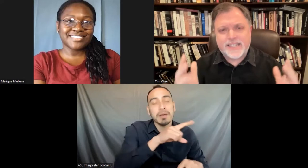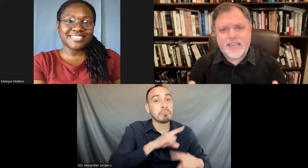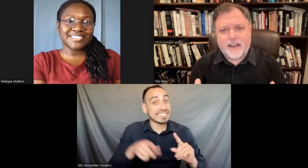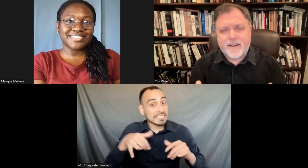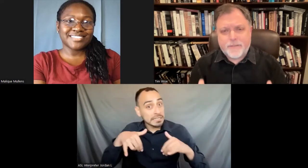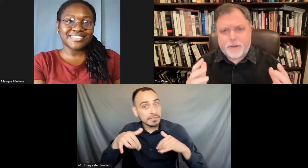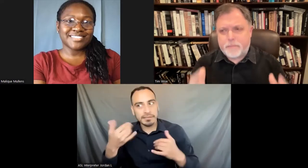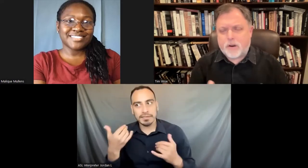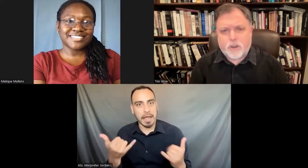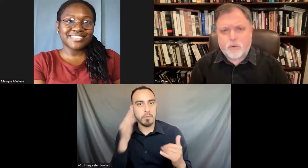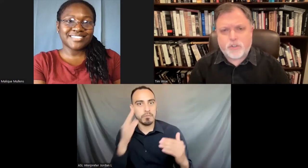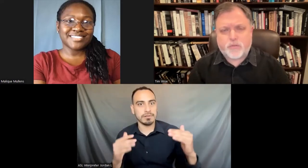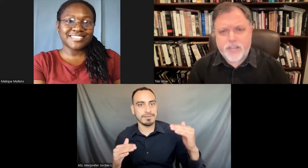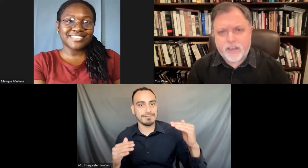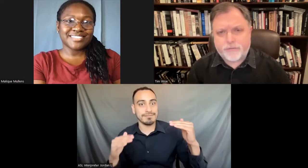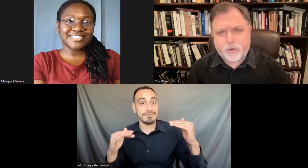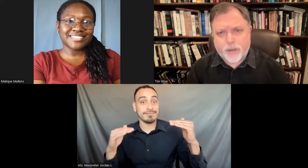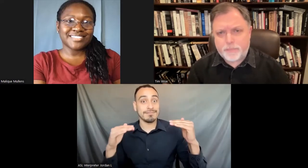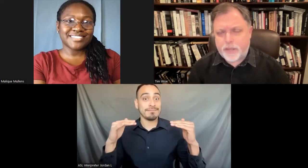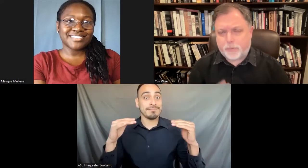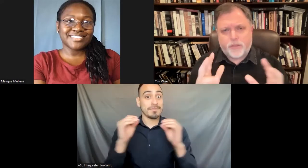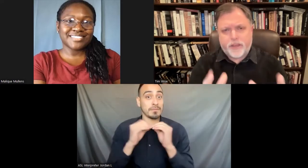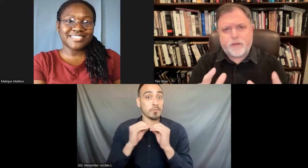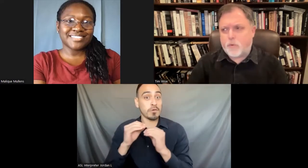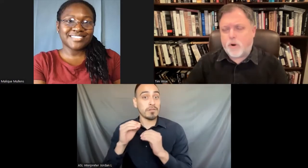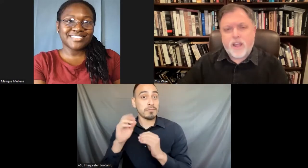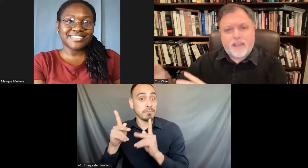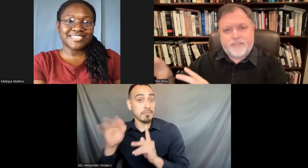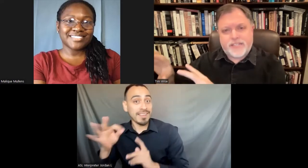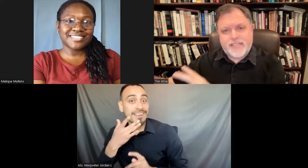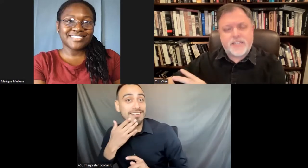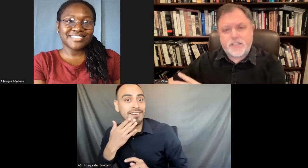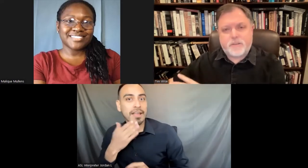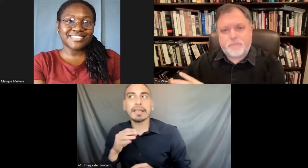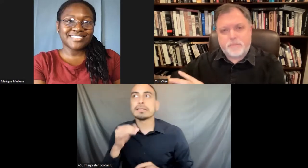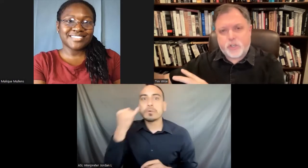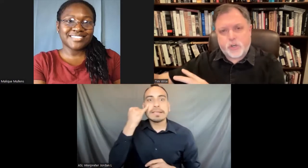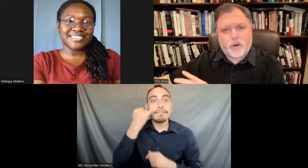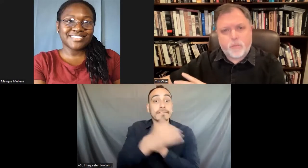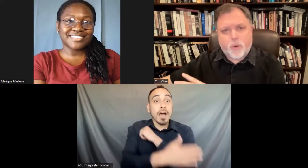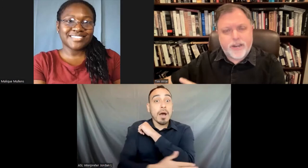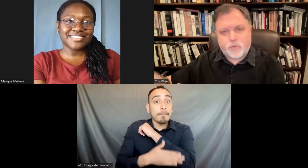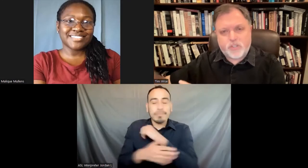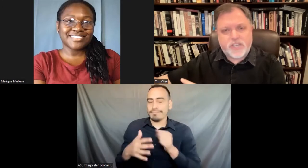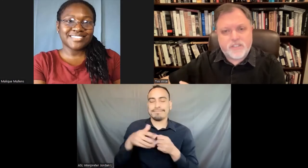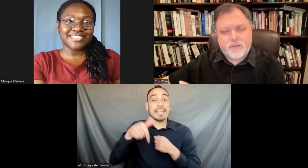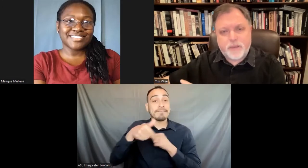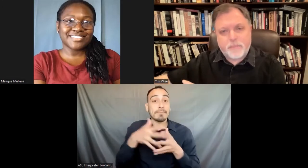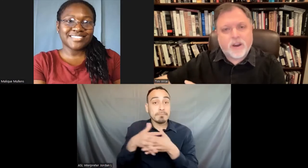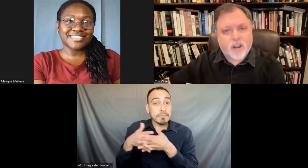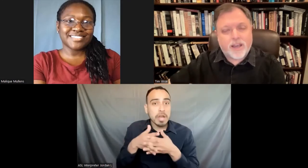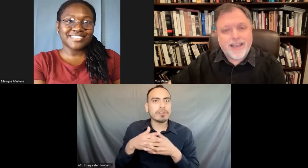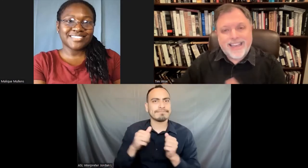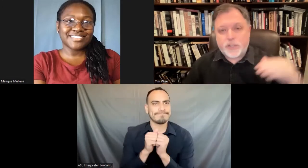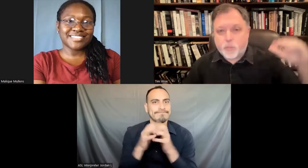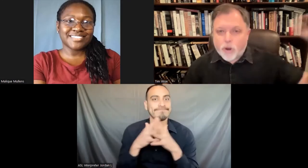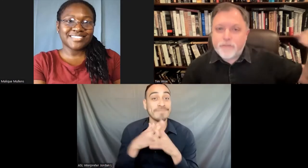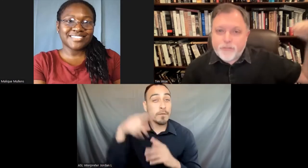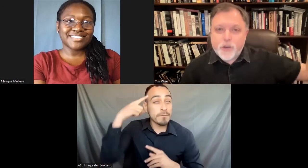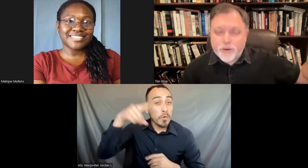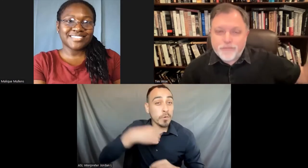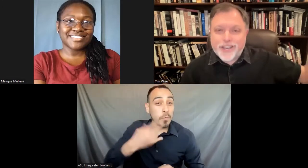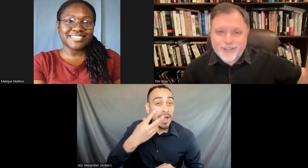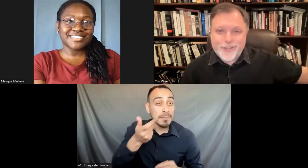This idea that America was created for white people, therefore, if it ceases to be majority white, it will cease to be America, is